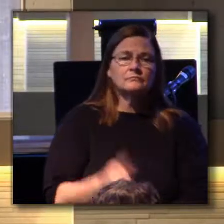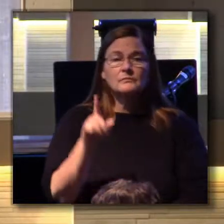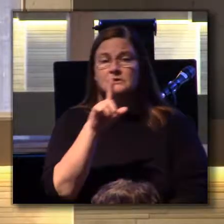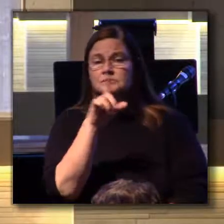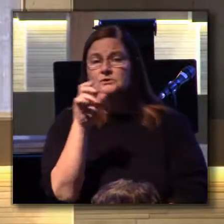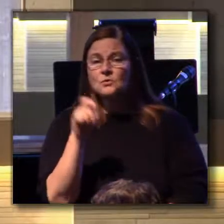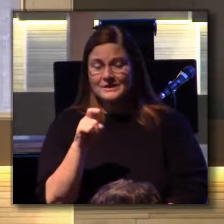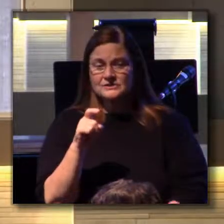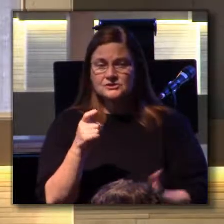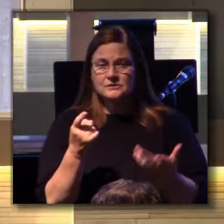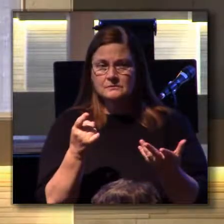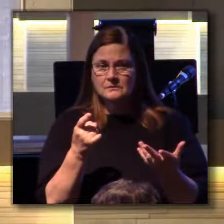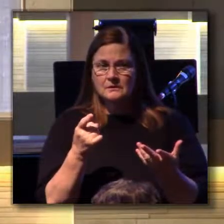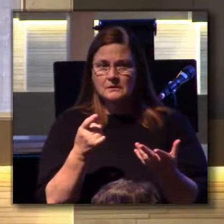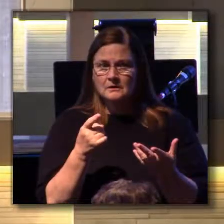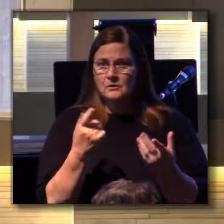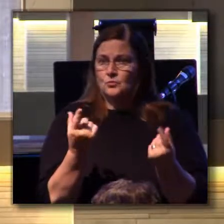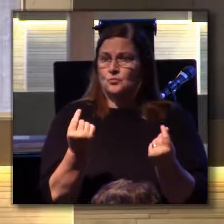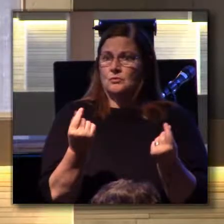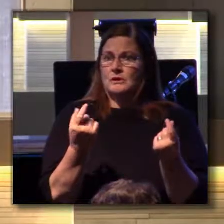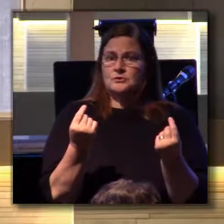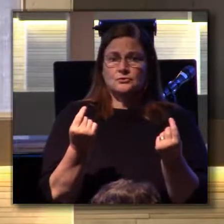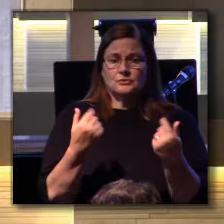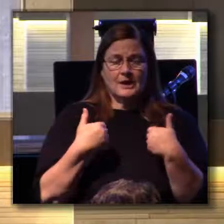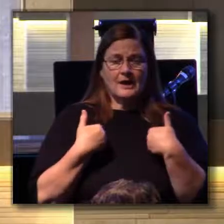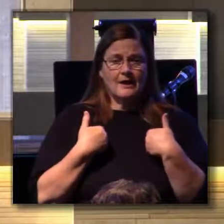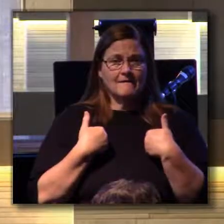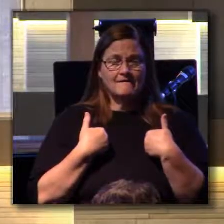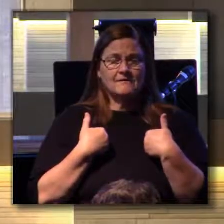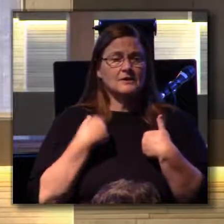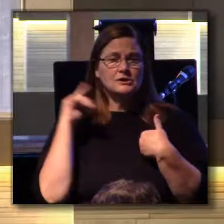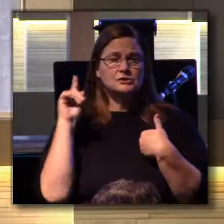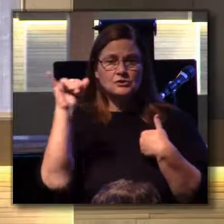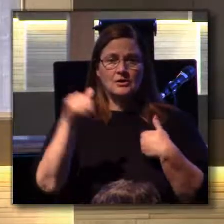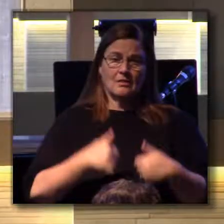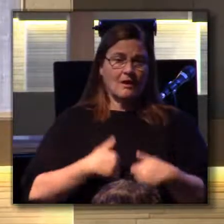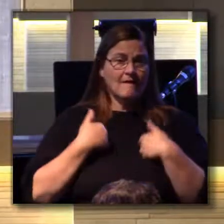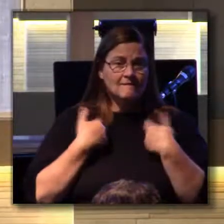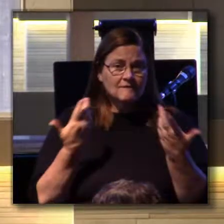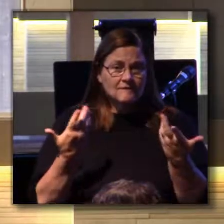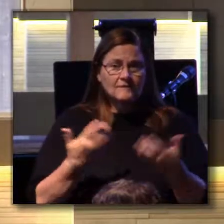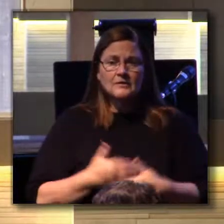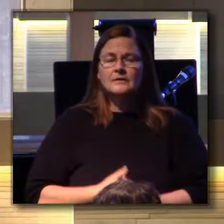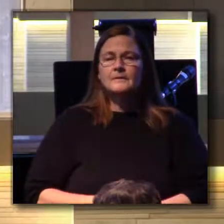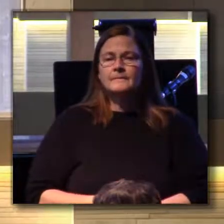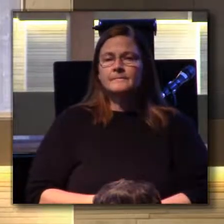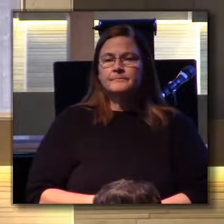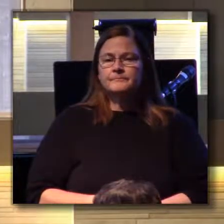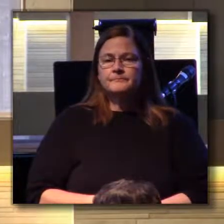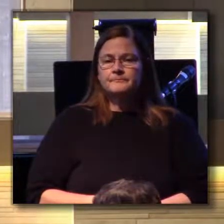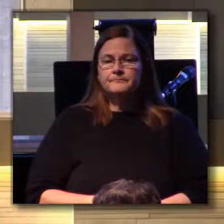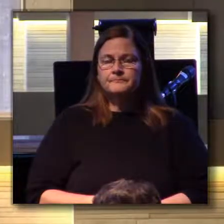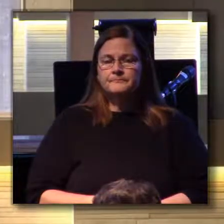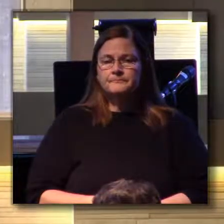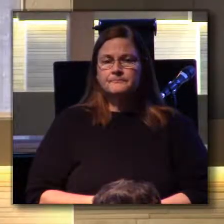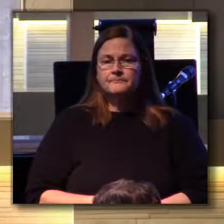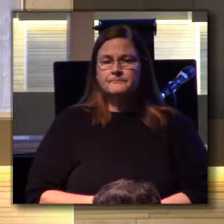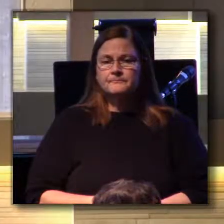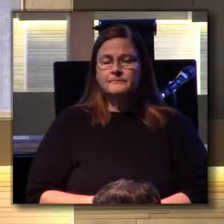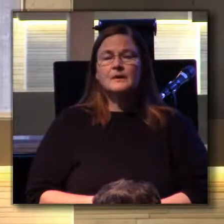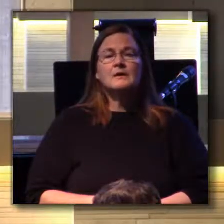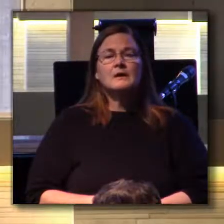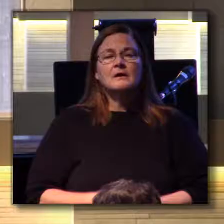text: what shall I do to inherit eternal life? Now, as we go through Mark